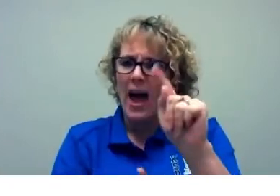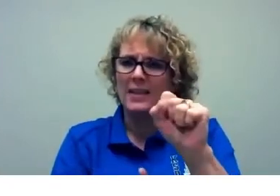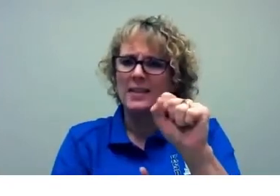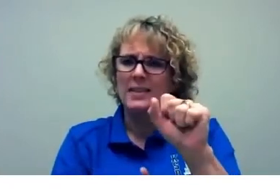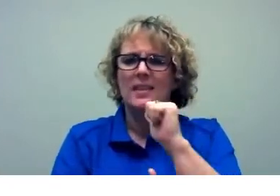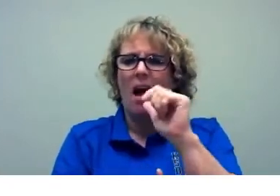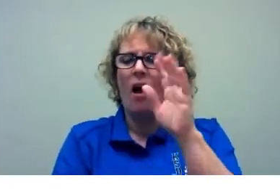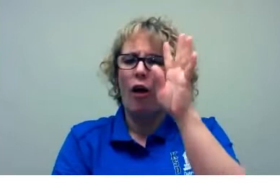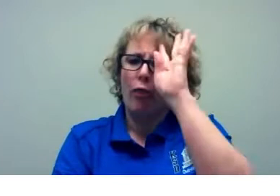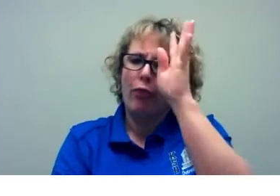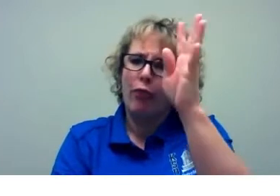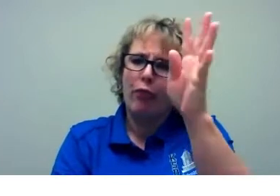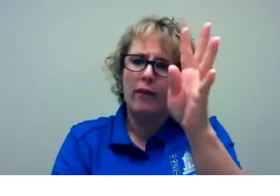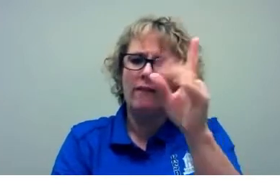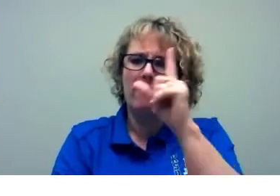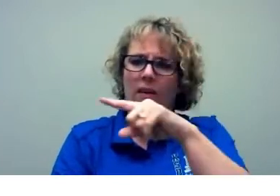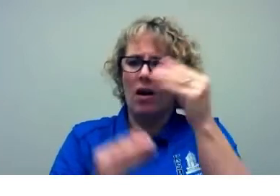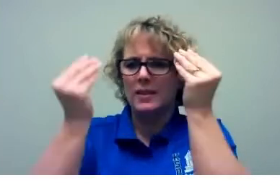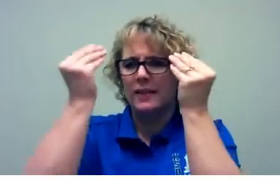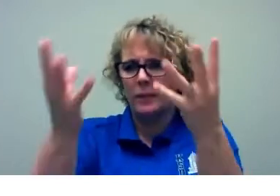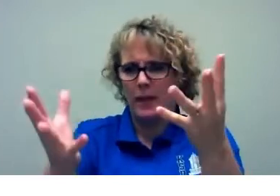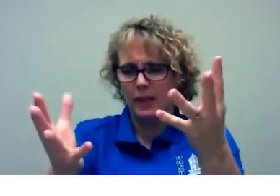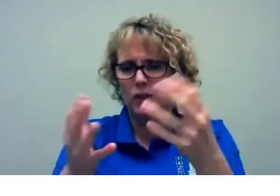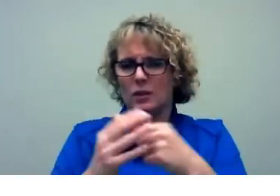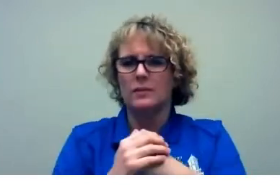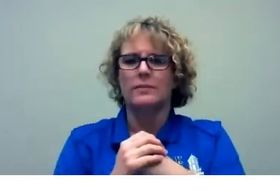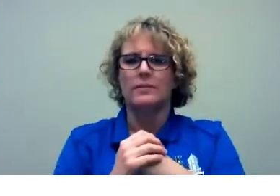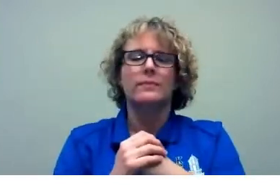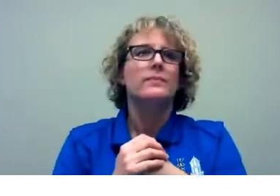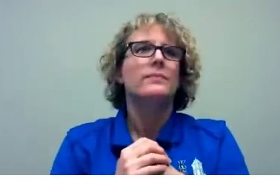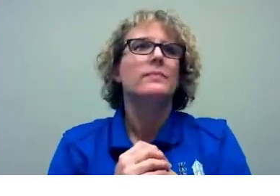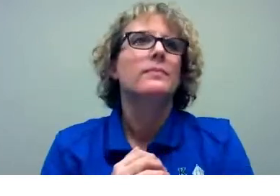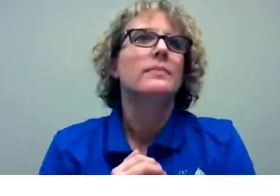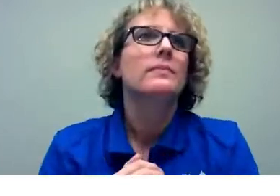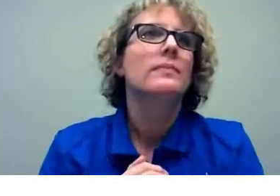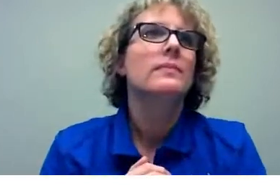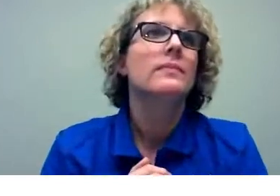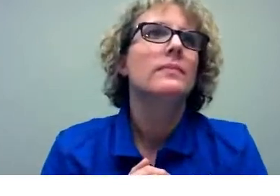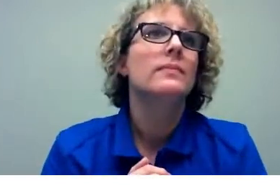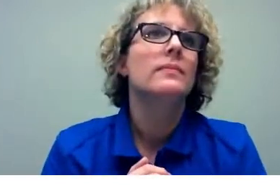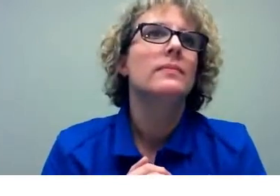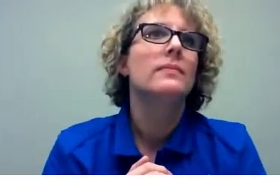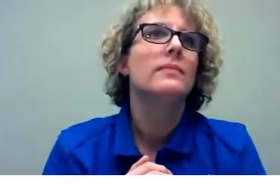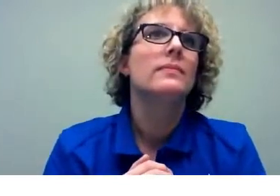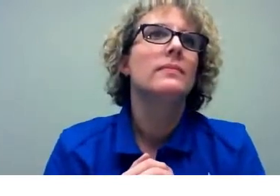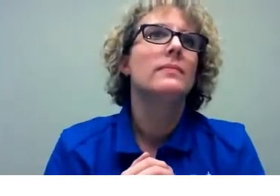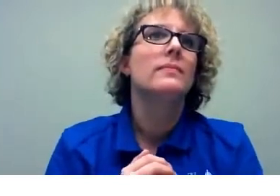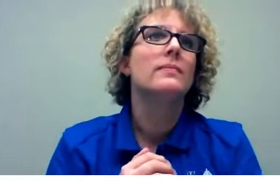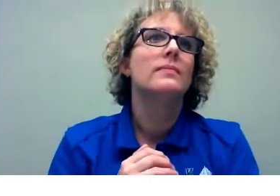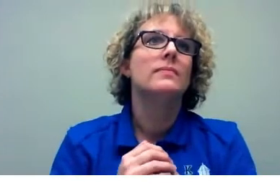When they ask you questions and you respond, make sure it's based on facts and not false information.